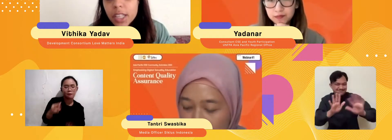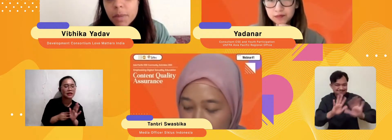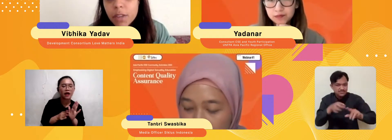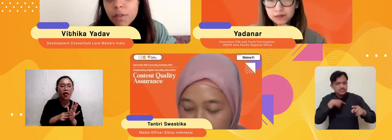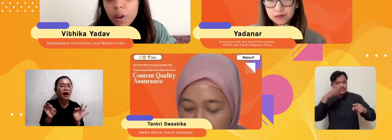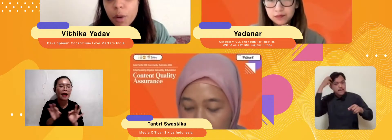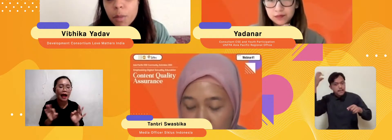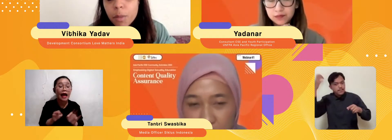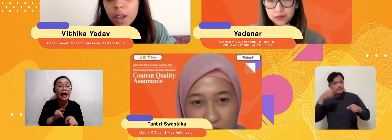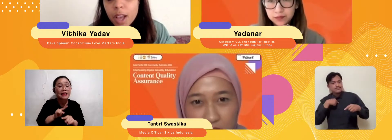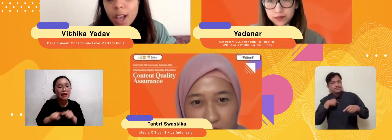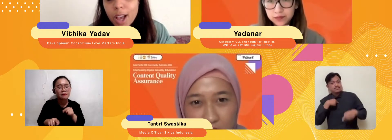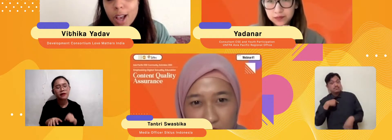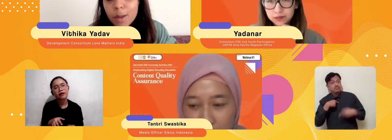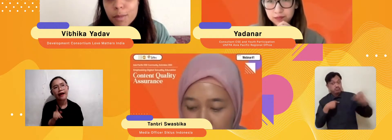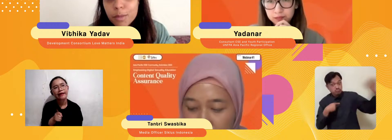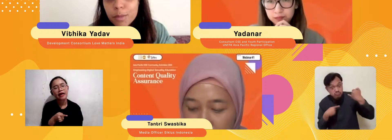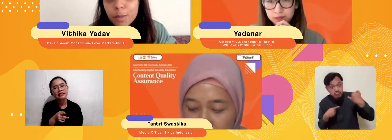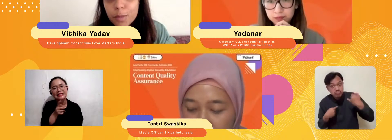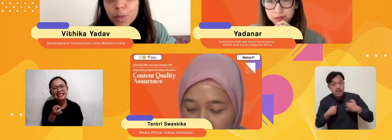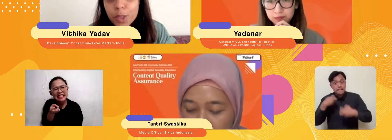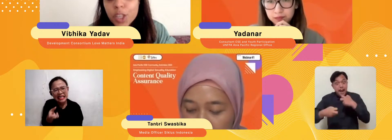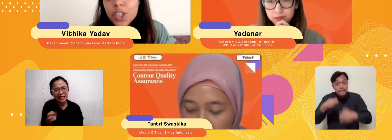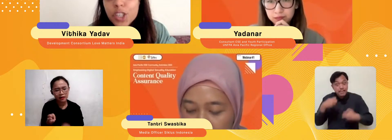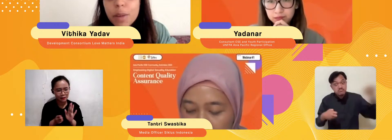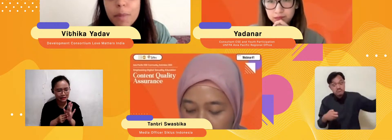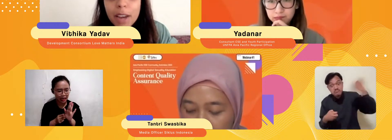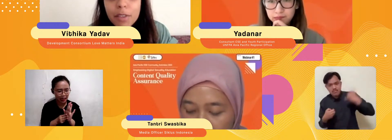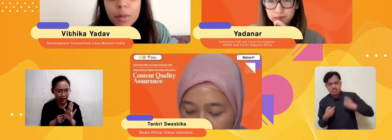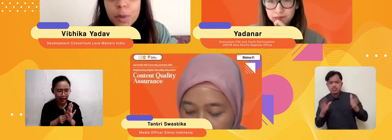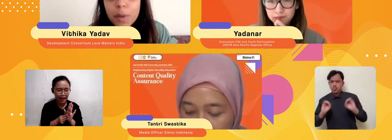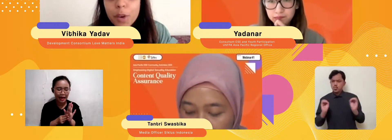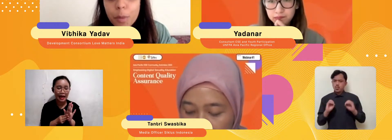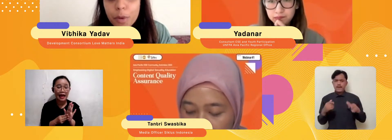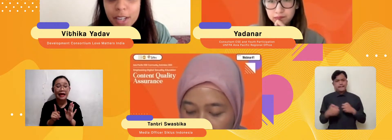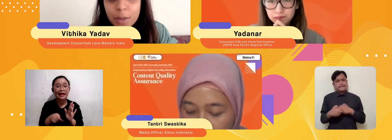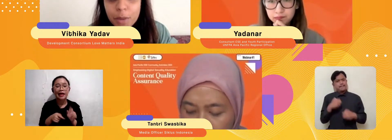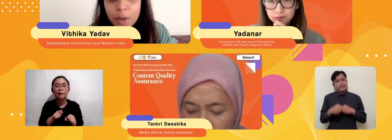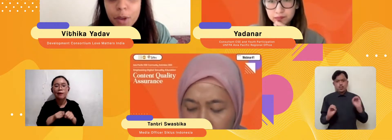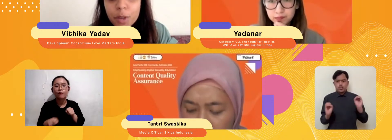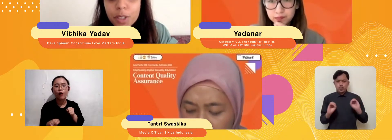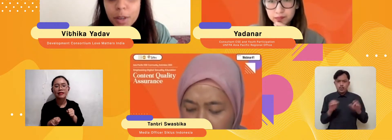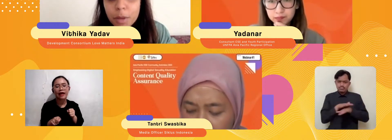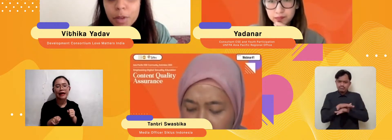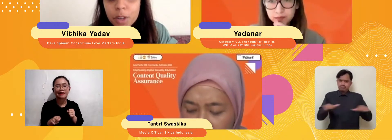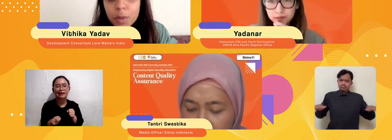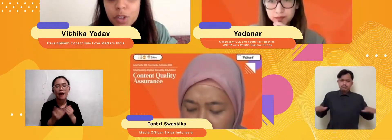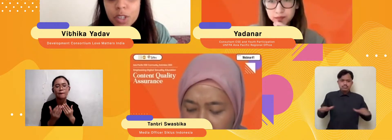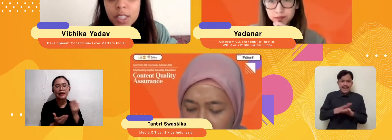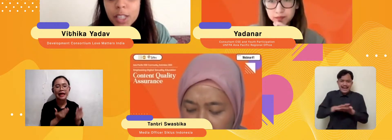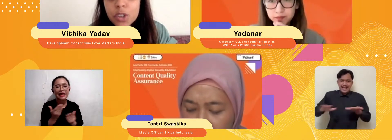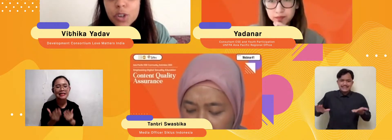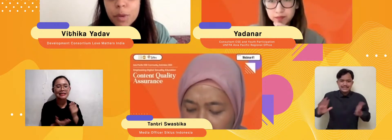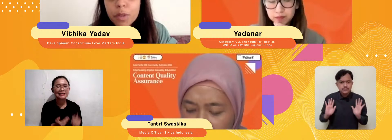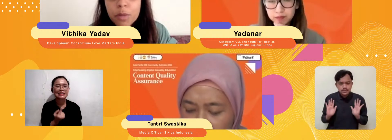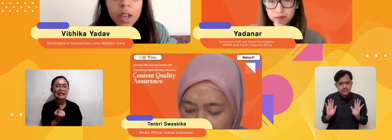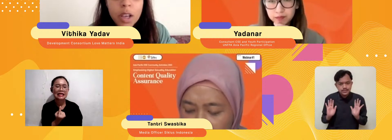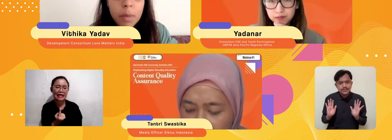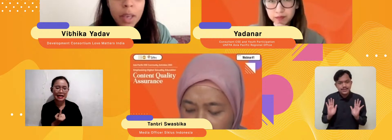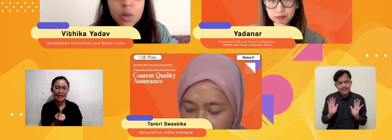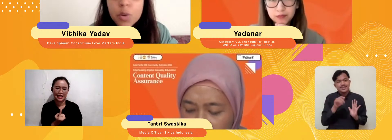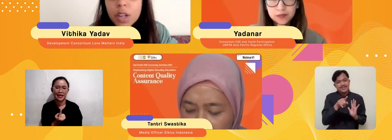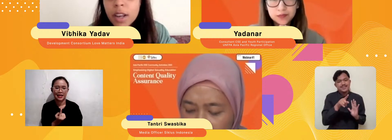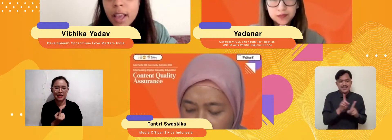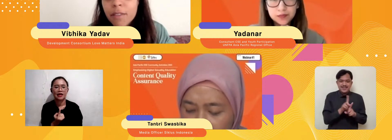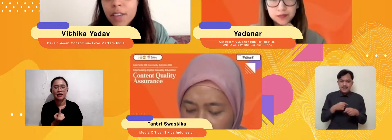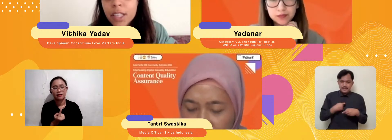backlash has been from the digital platforms where we operate and where we host a community, which is censorship